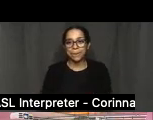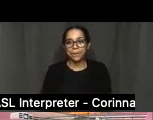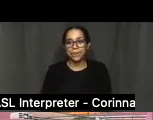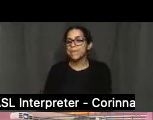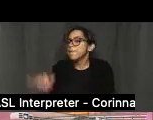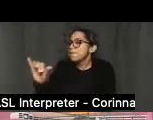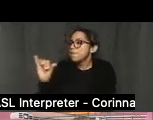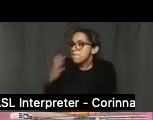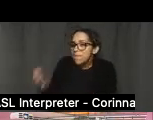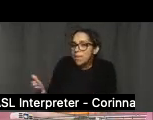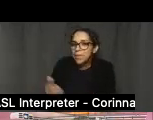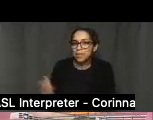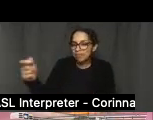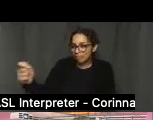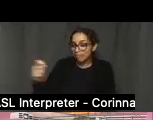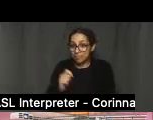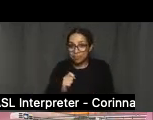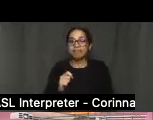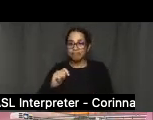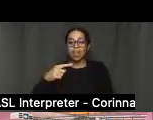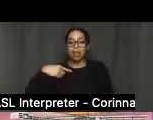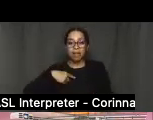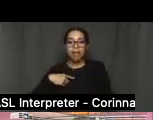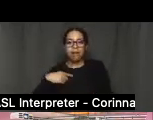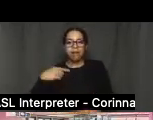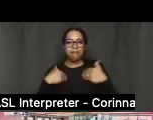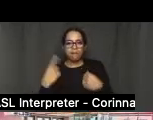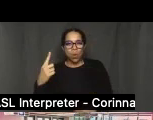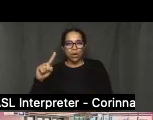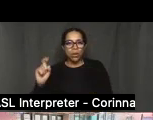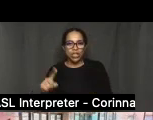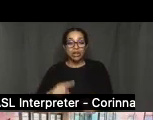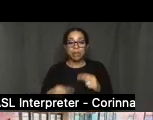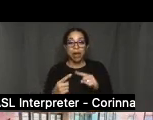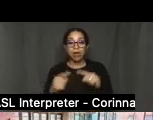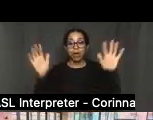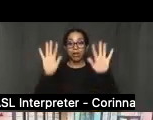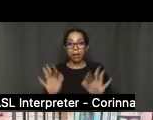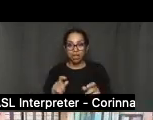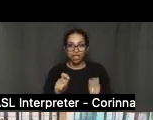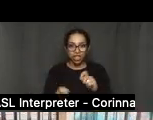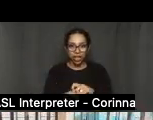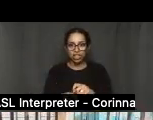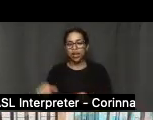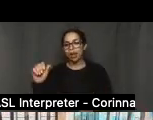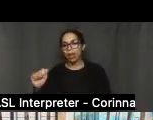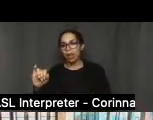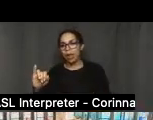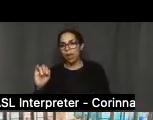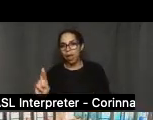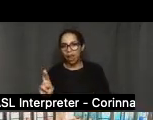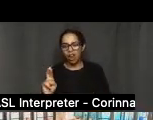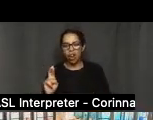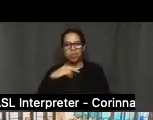Thank you. So I had a question about climate change and air pollution specifically. In